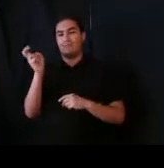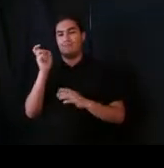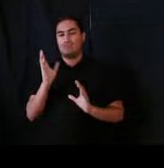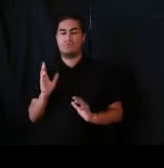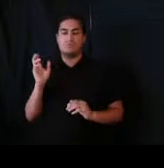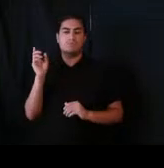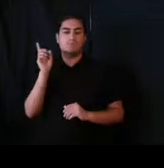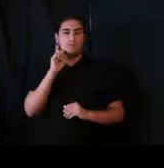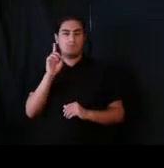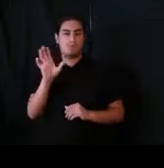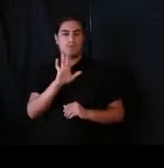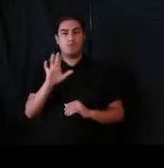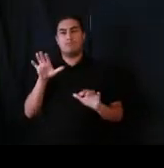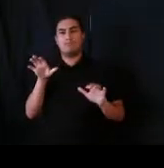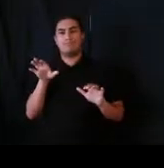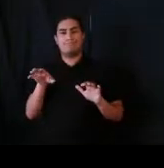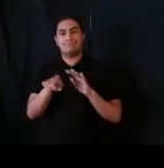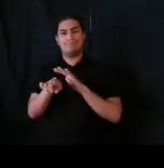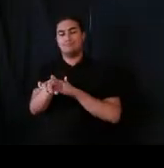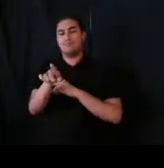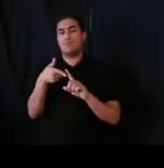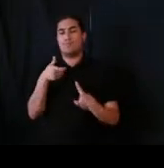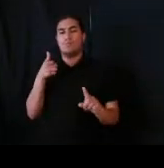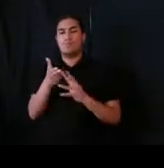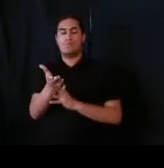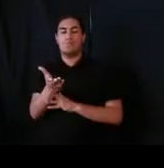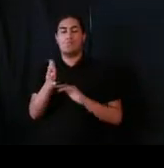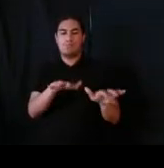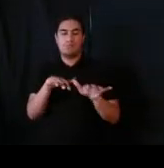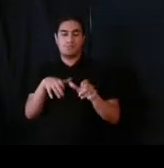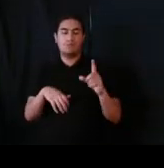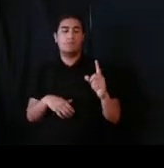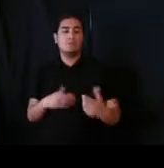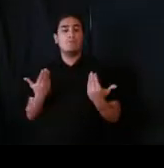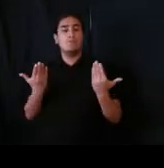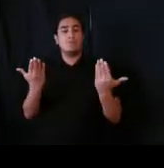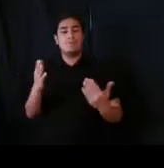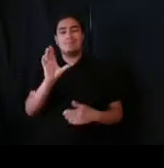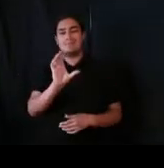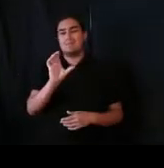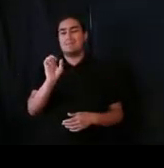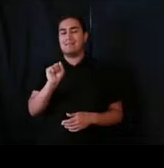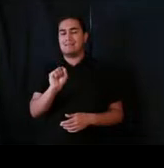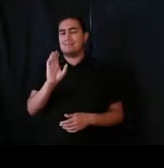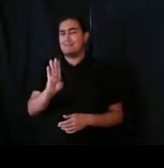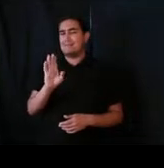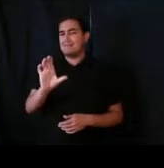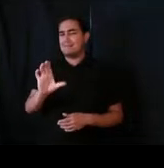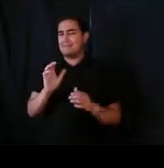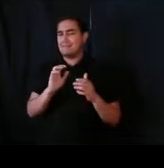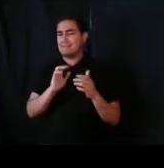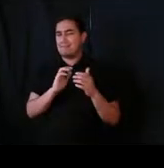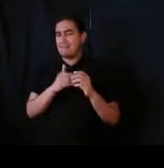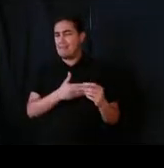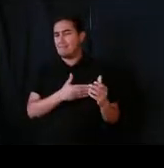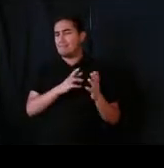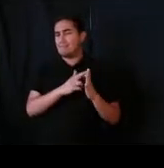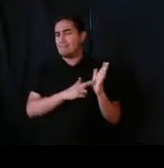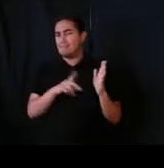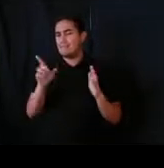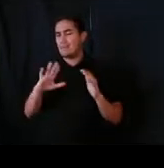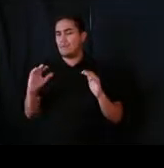i shared at the august 10th south sccp workshop climate plan recommends that sccp guidelines should clarify what defines high-ranking projects